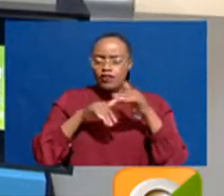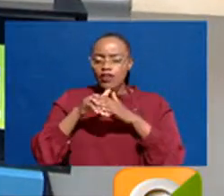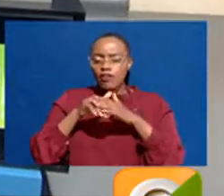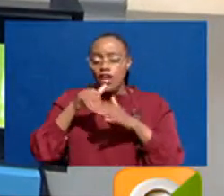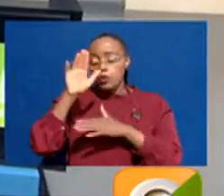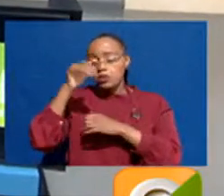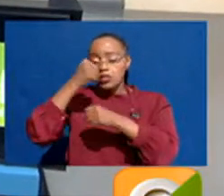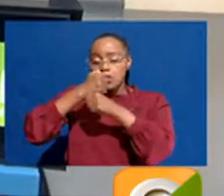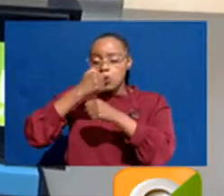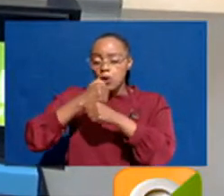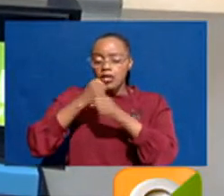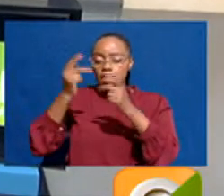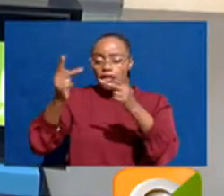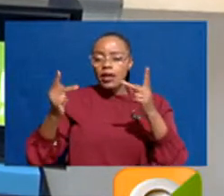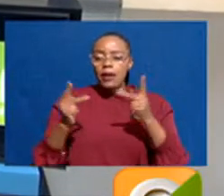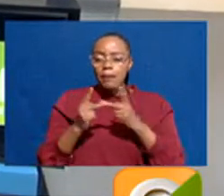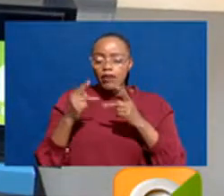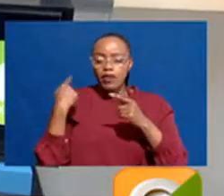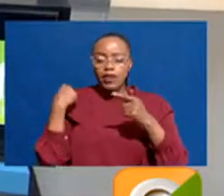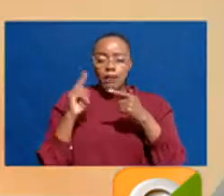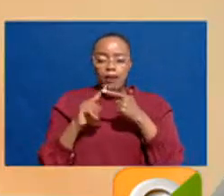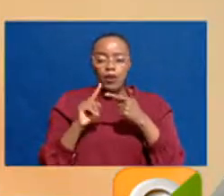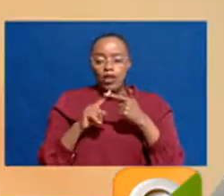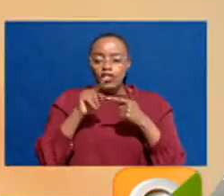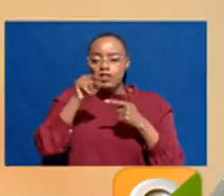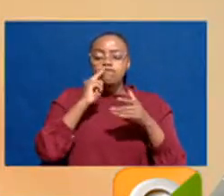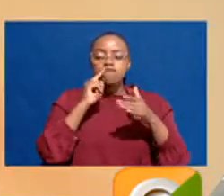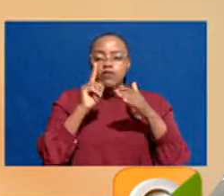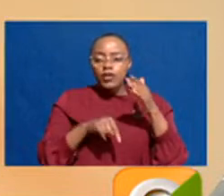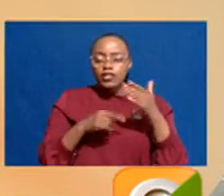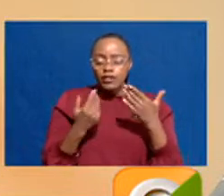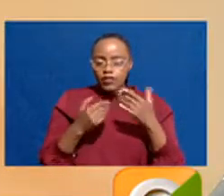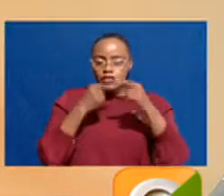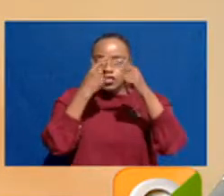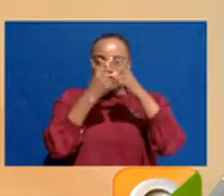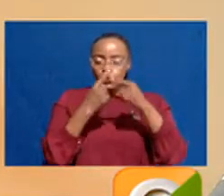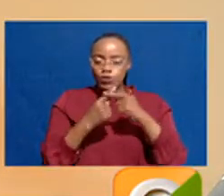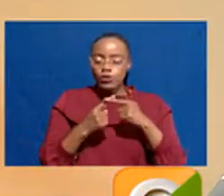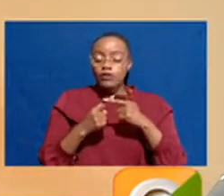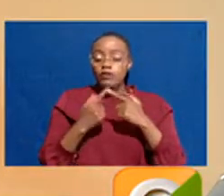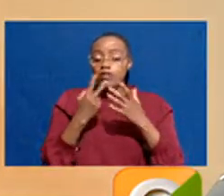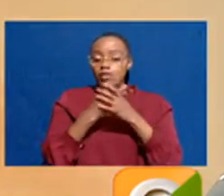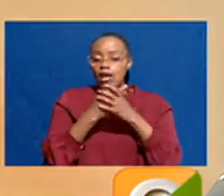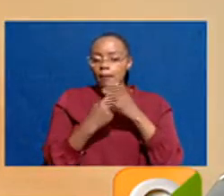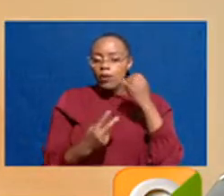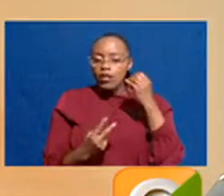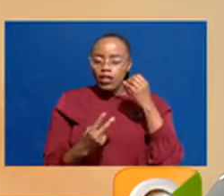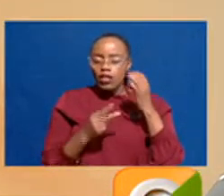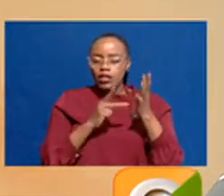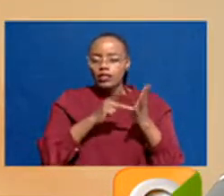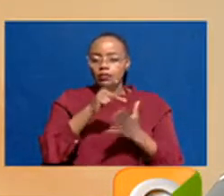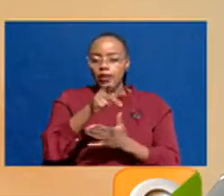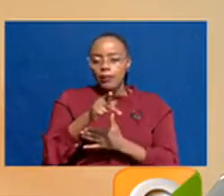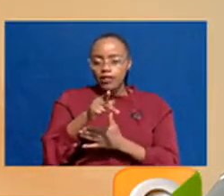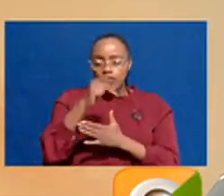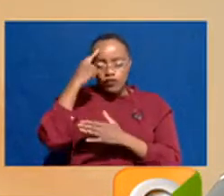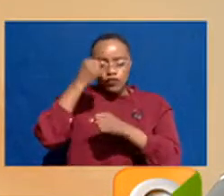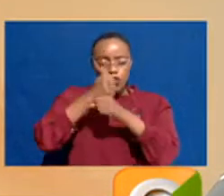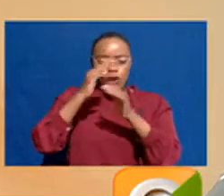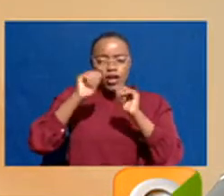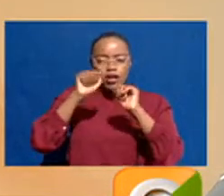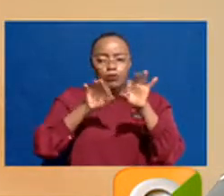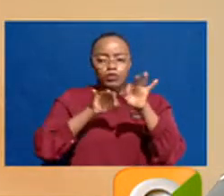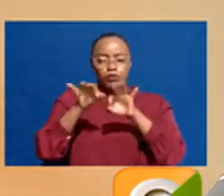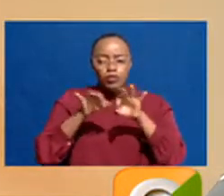station. First of all, you're saying that it amounts to double compensation for workers. Maybe you can